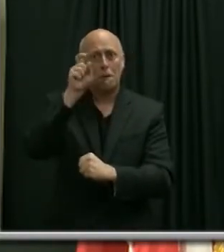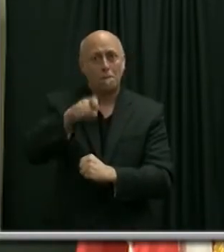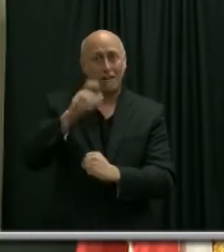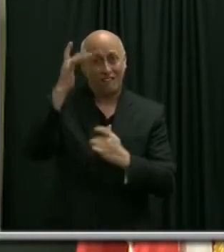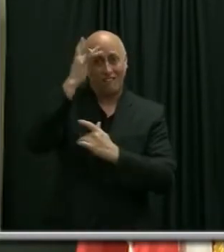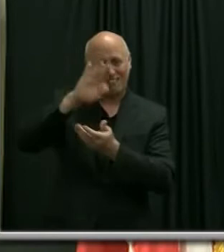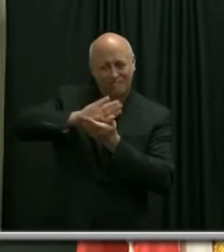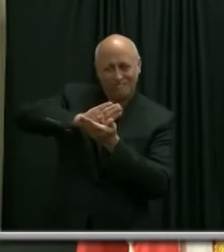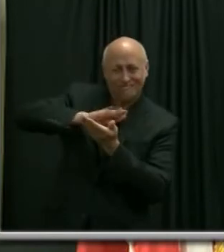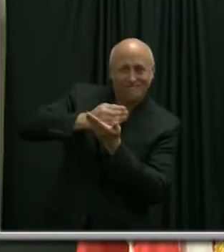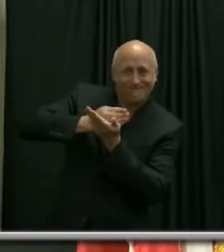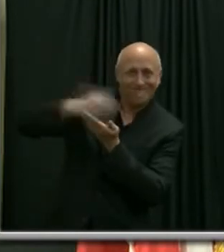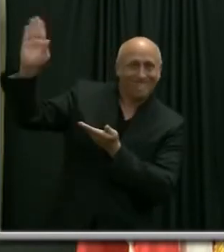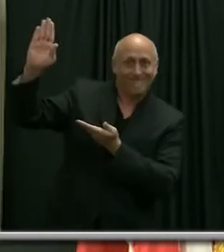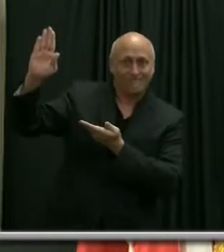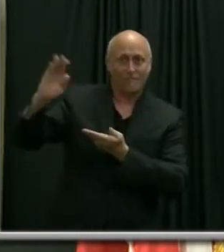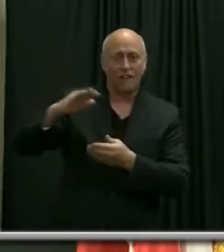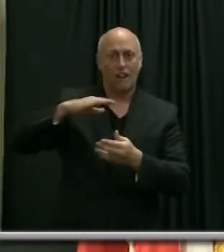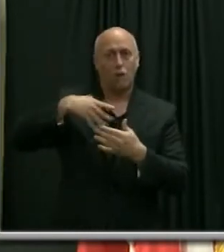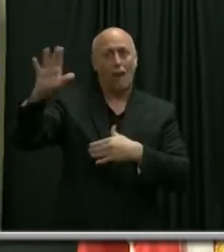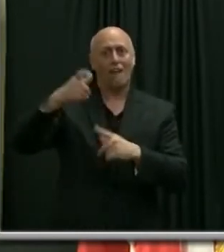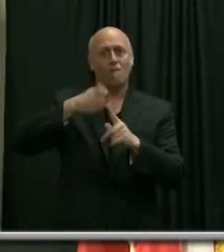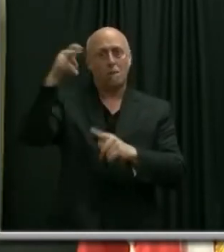away from our community. Thank you.